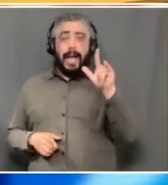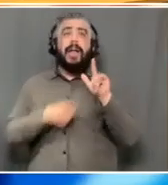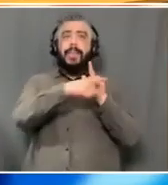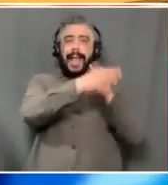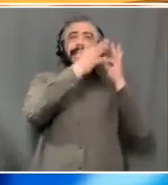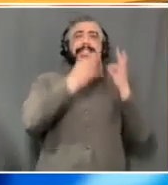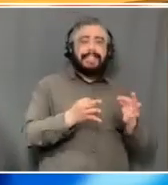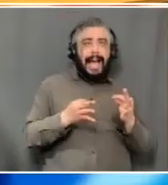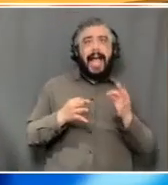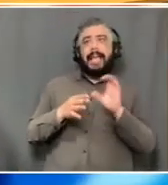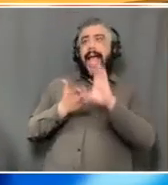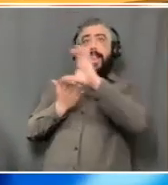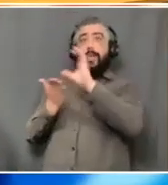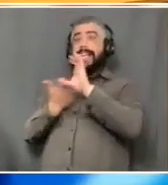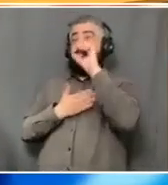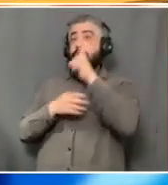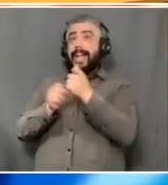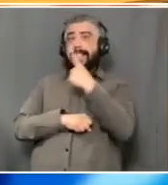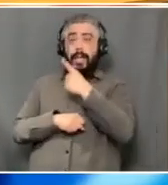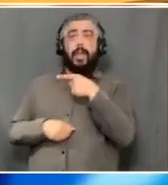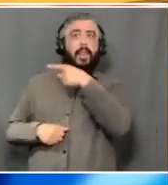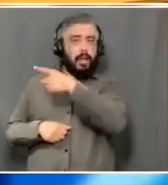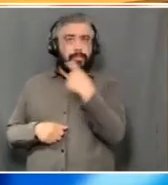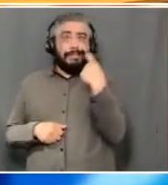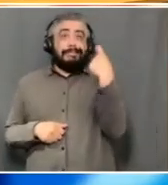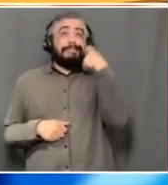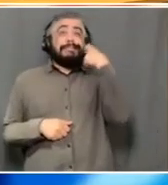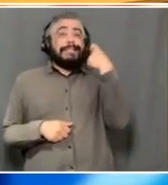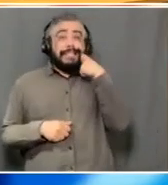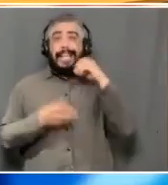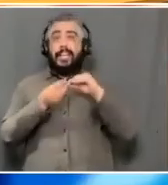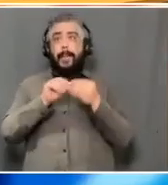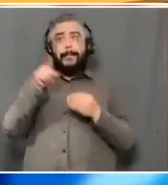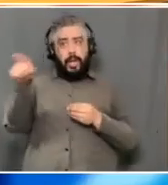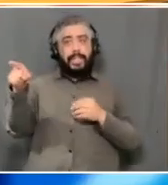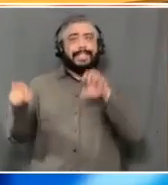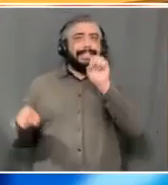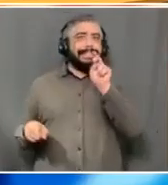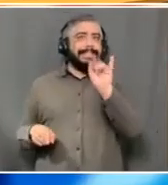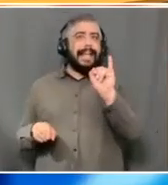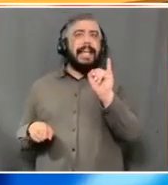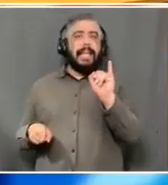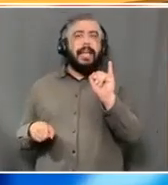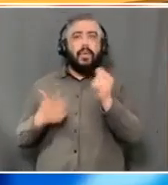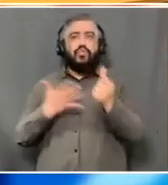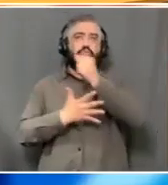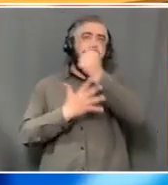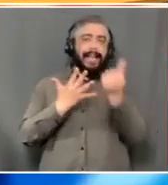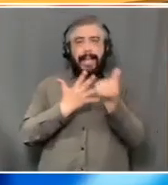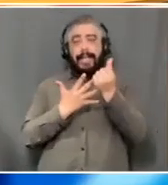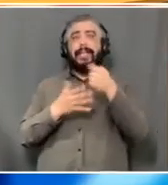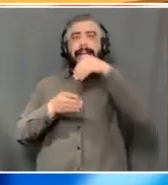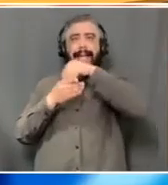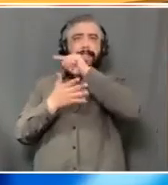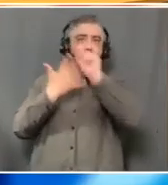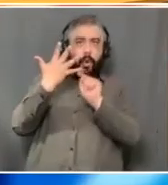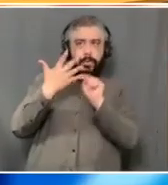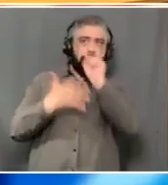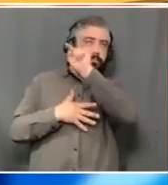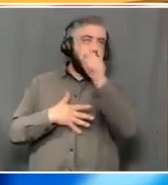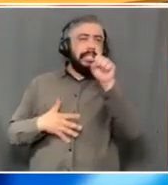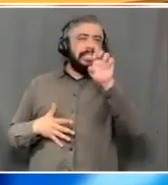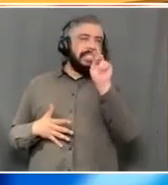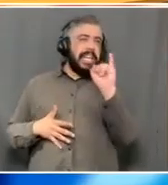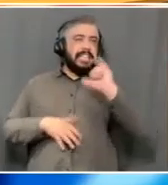for next school year. So these are the very latest SENI rankings and the schools within each of these quintiles. And you'll see there